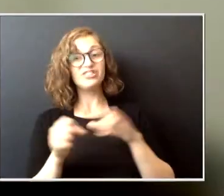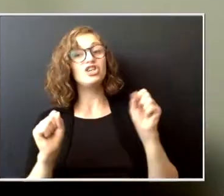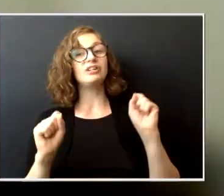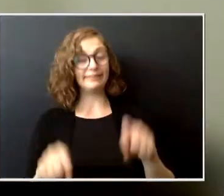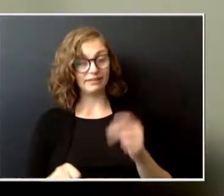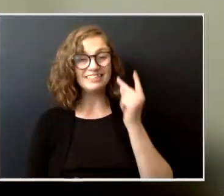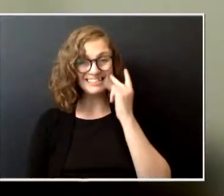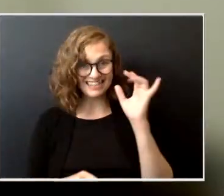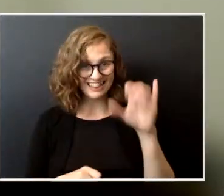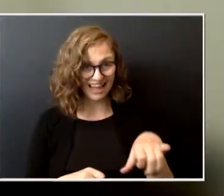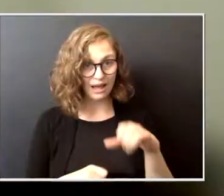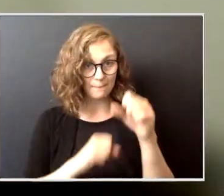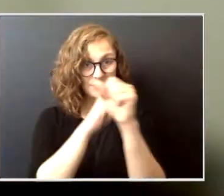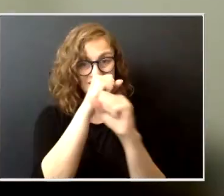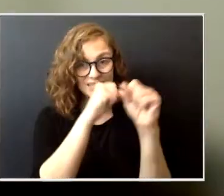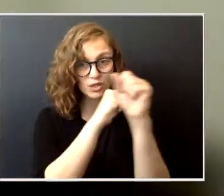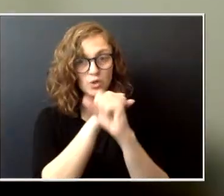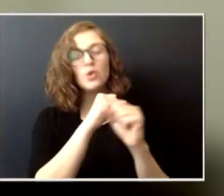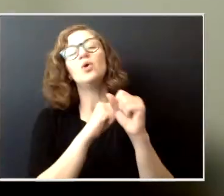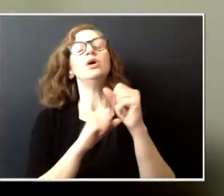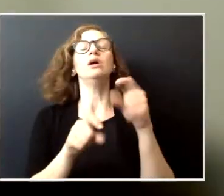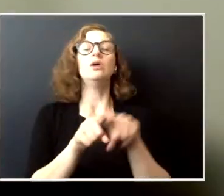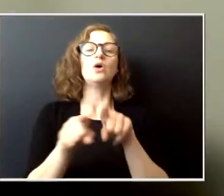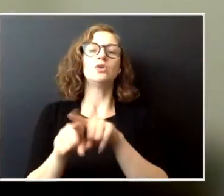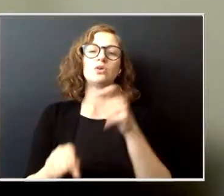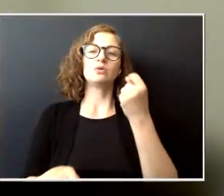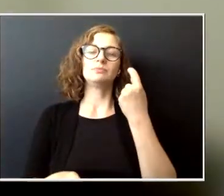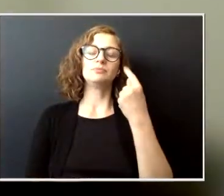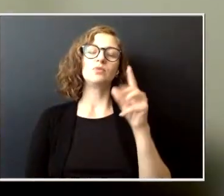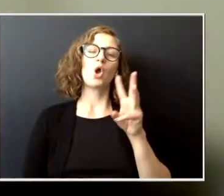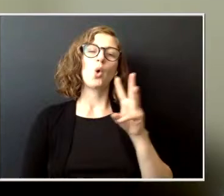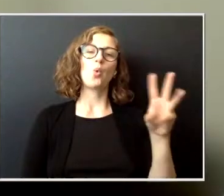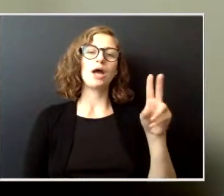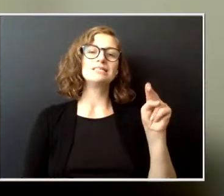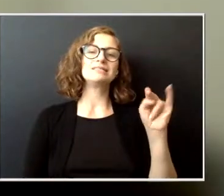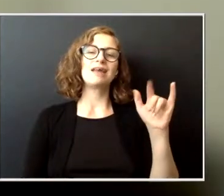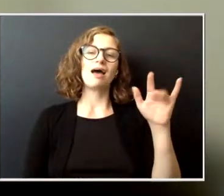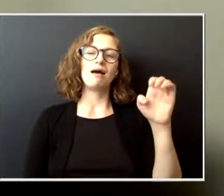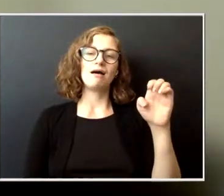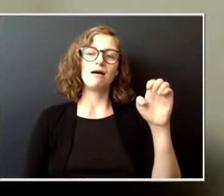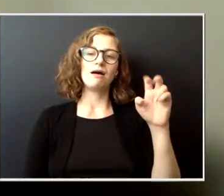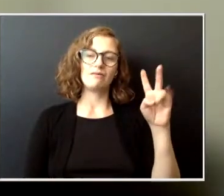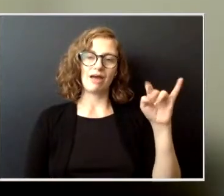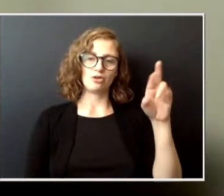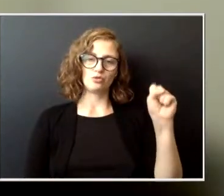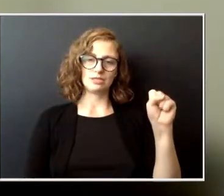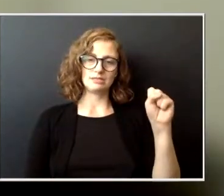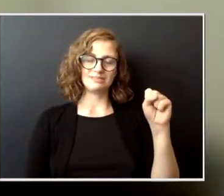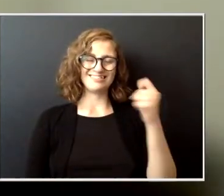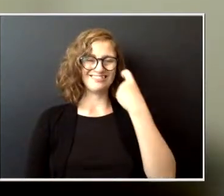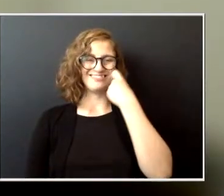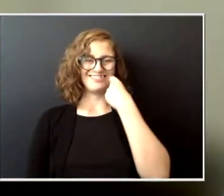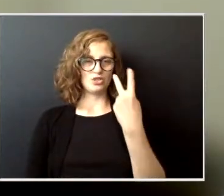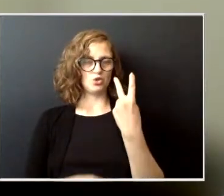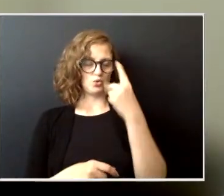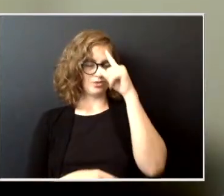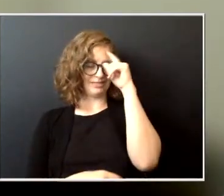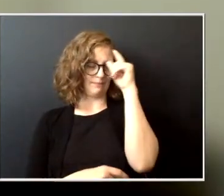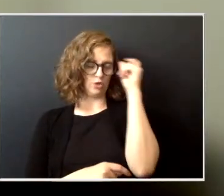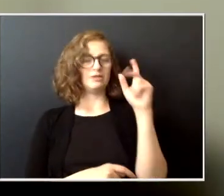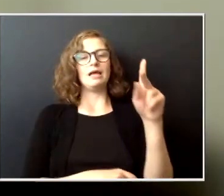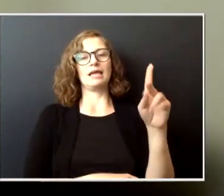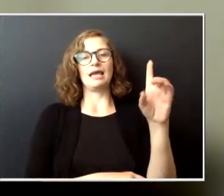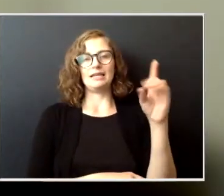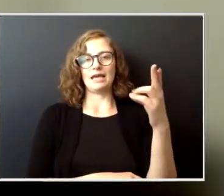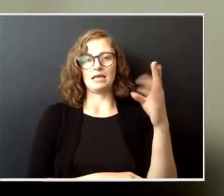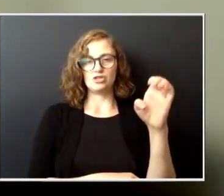have to understand that there is West Nile virus. And for the last 2 summers, KDHE has also put out